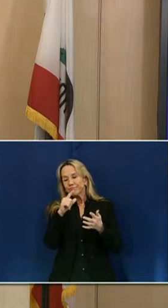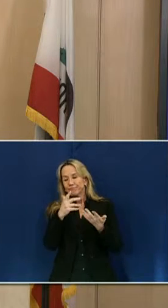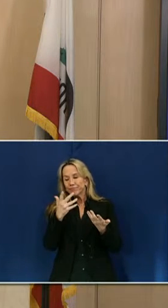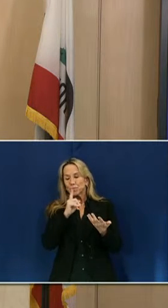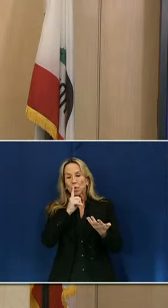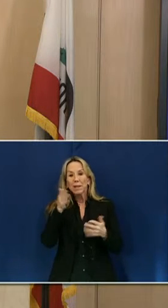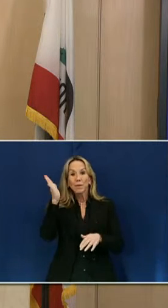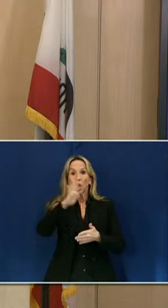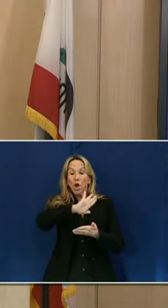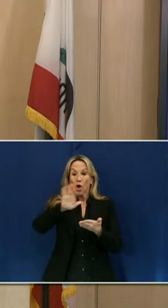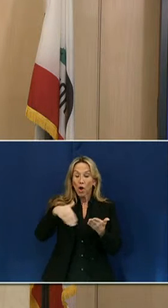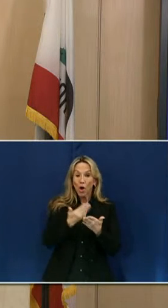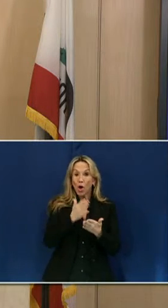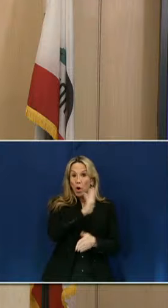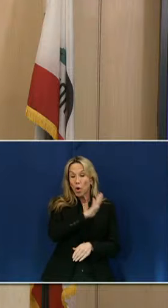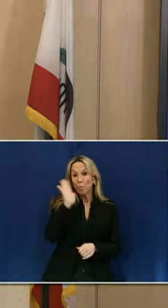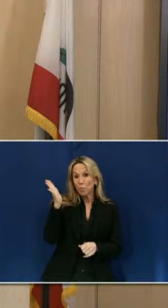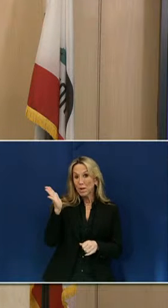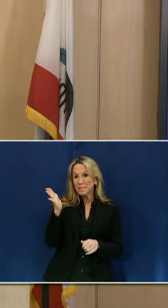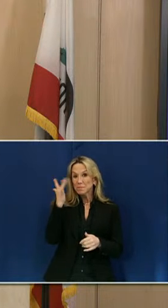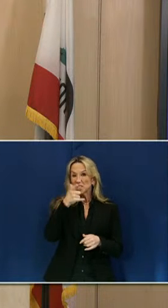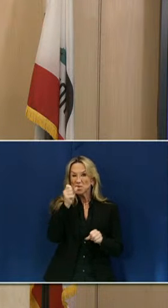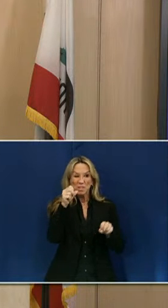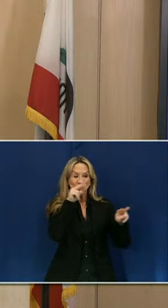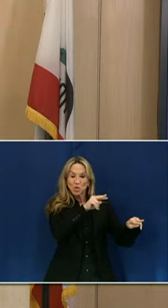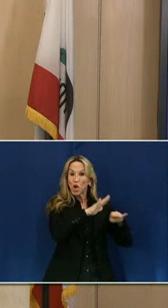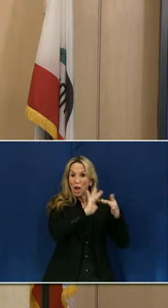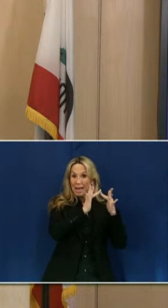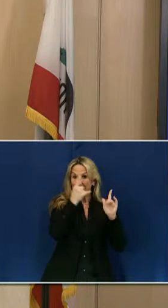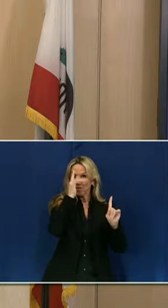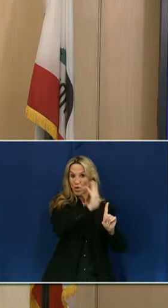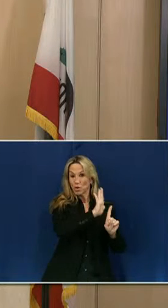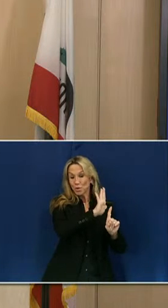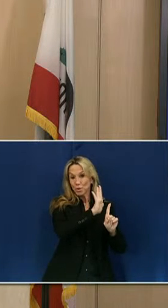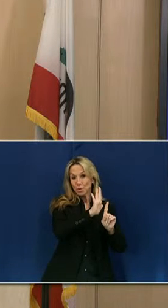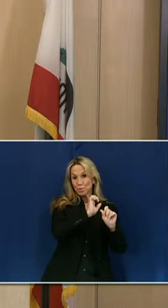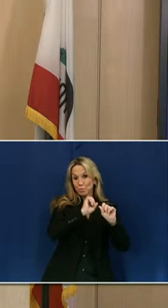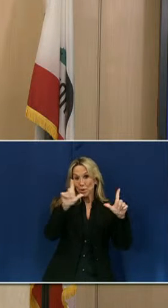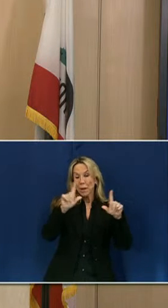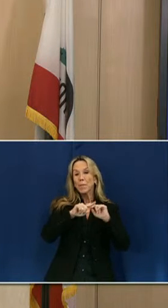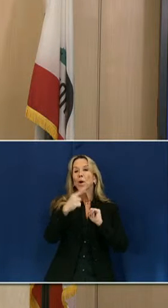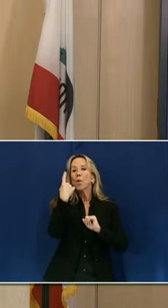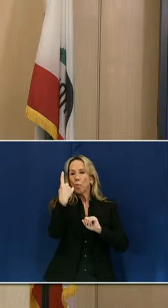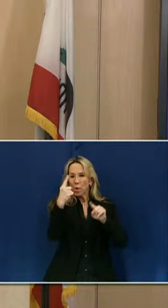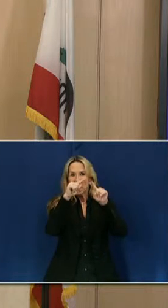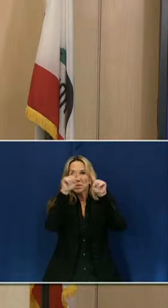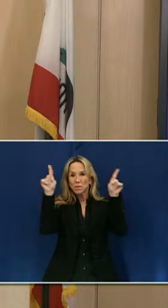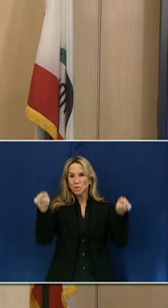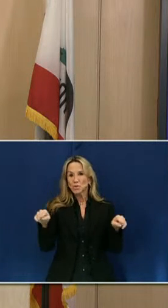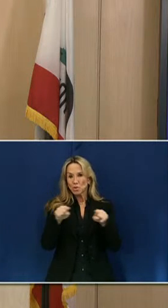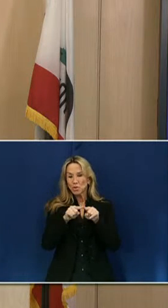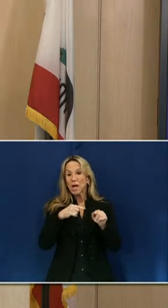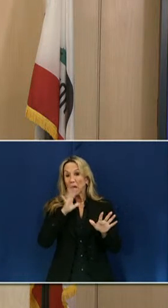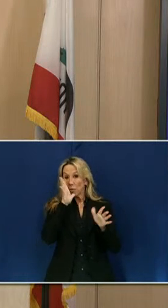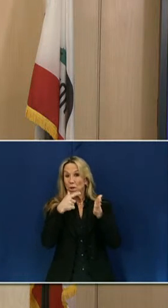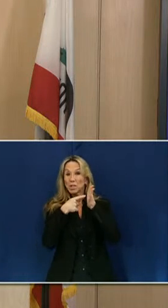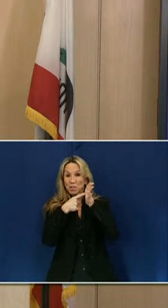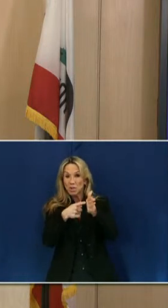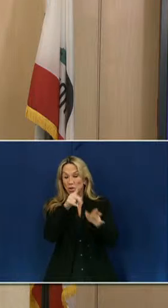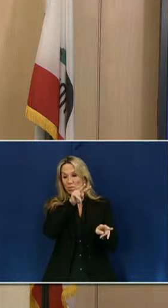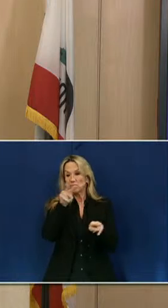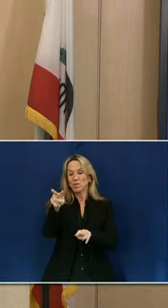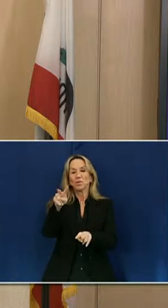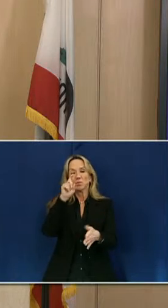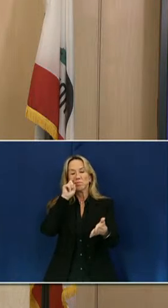available online, but I did want to share this one chart that will really point out to you what we are facing and the great